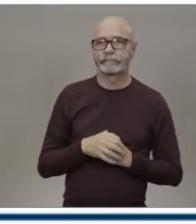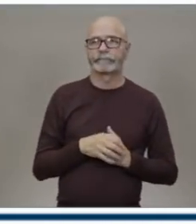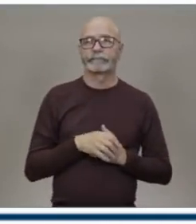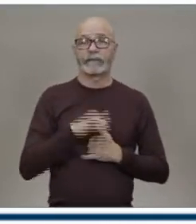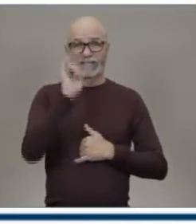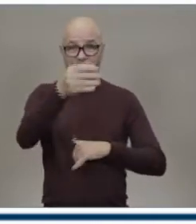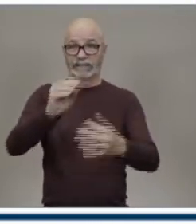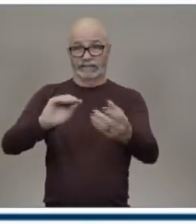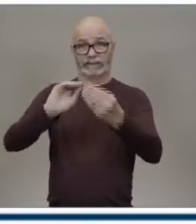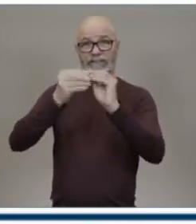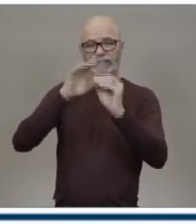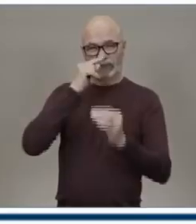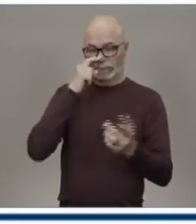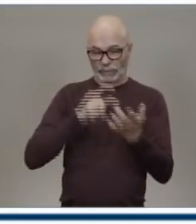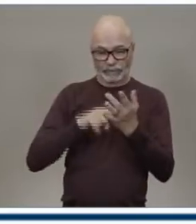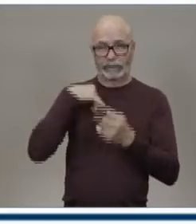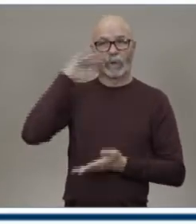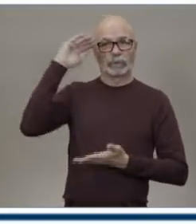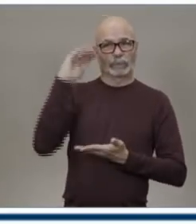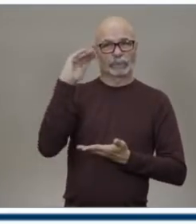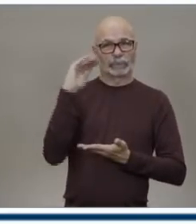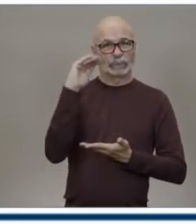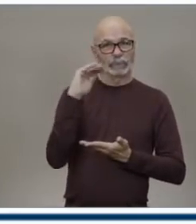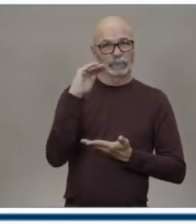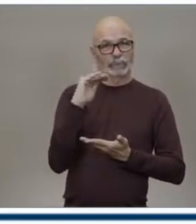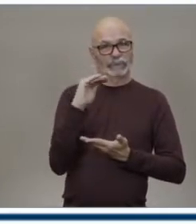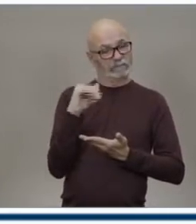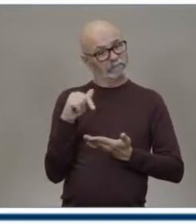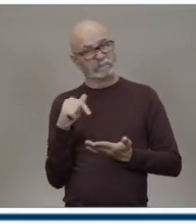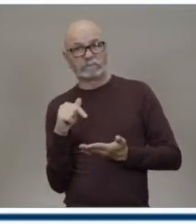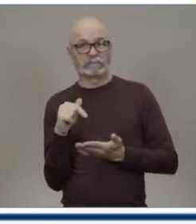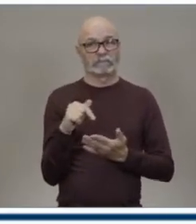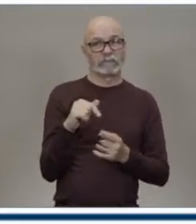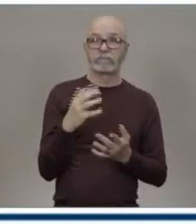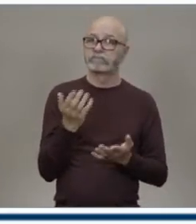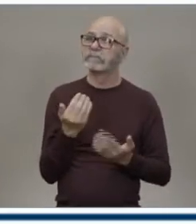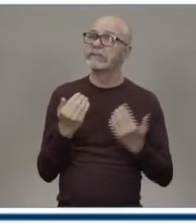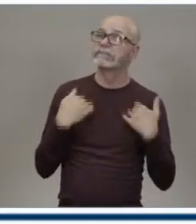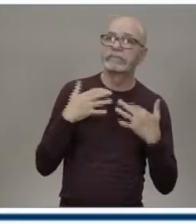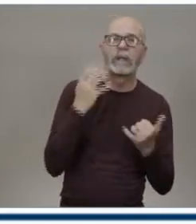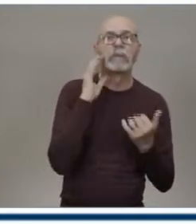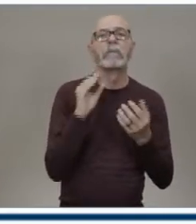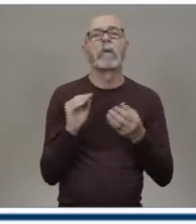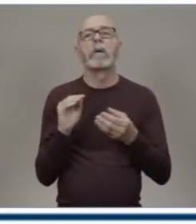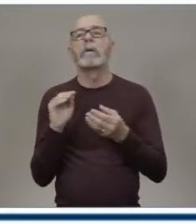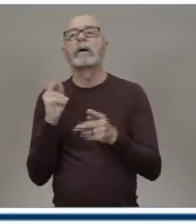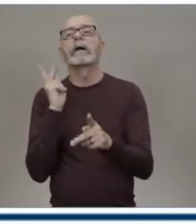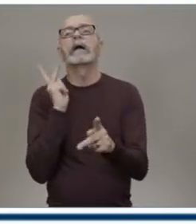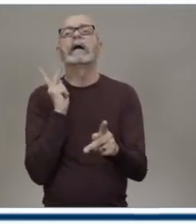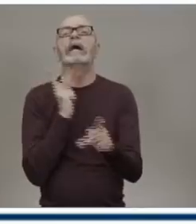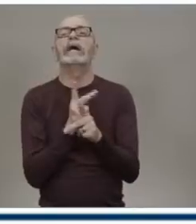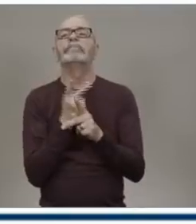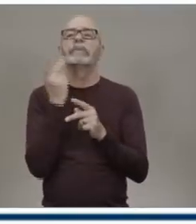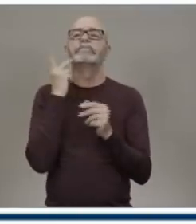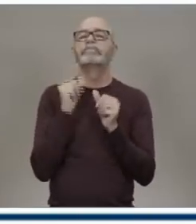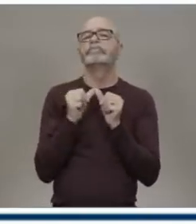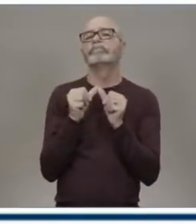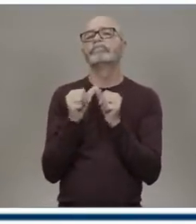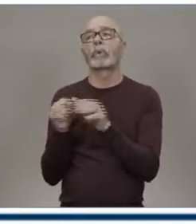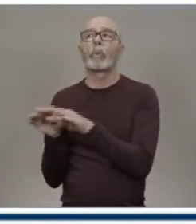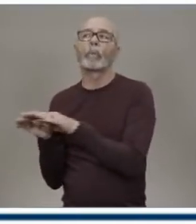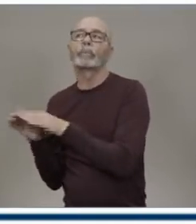is there a way to do a careful risk assess reopening for our small businesses like